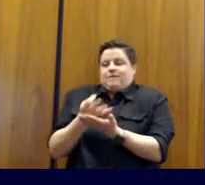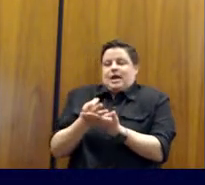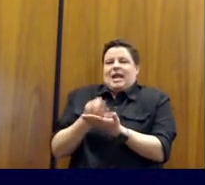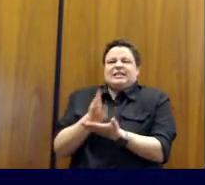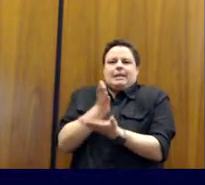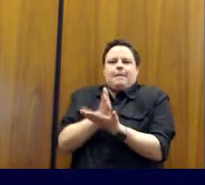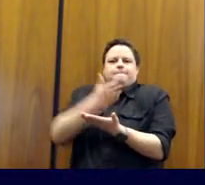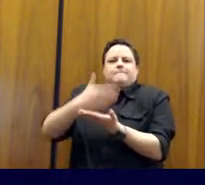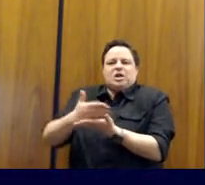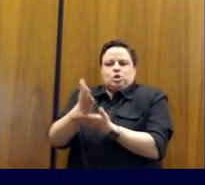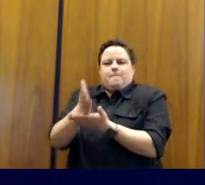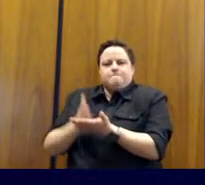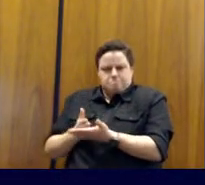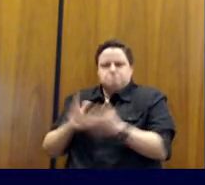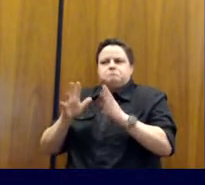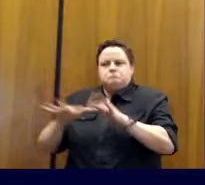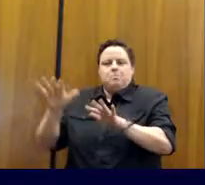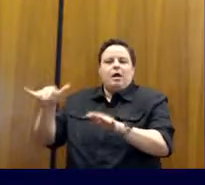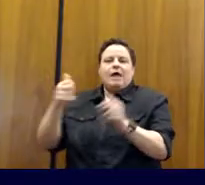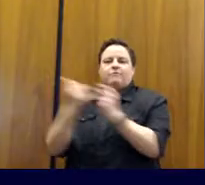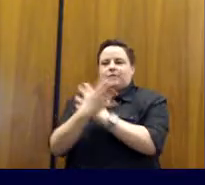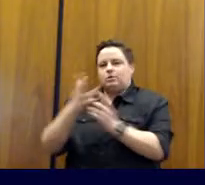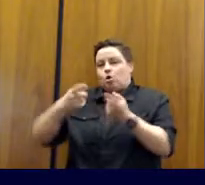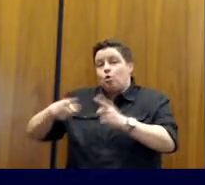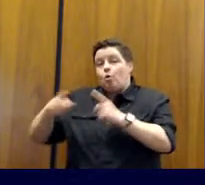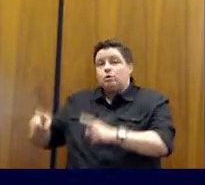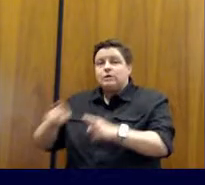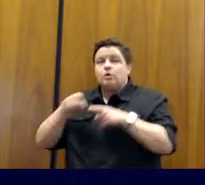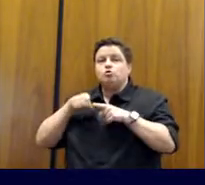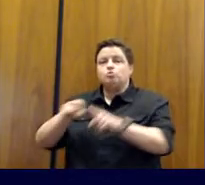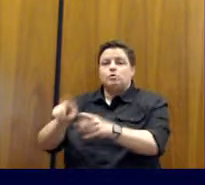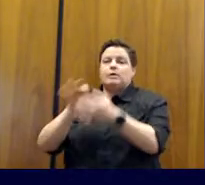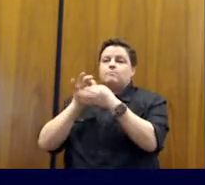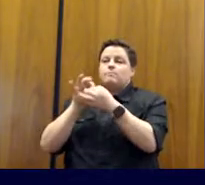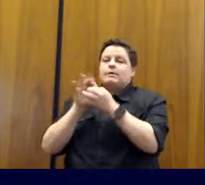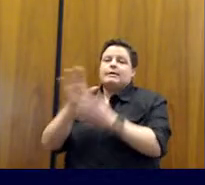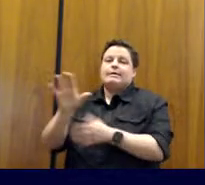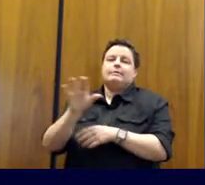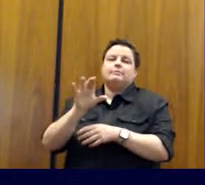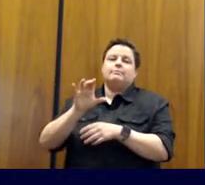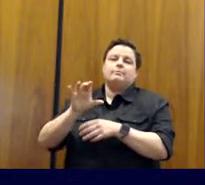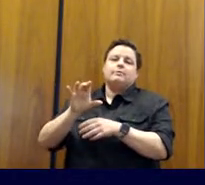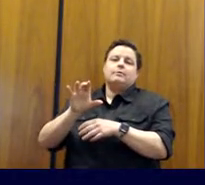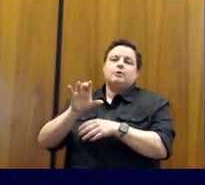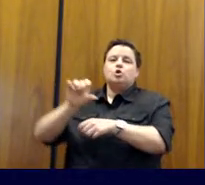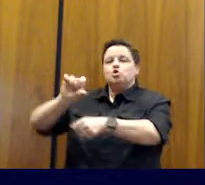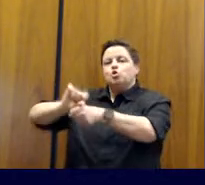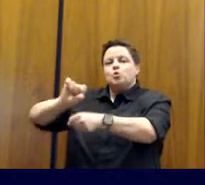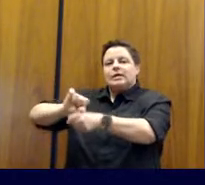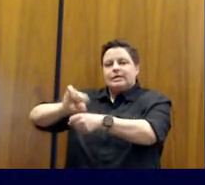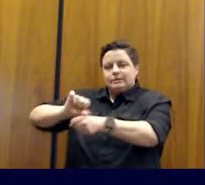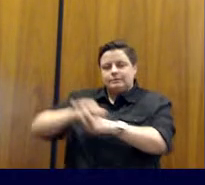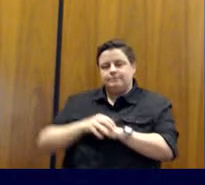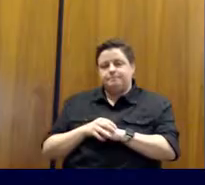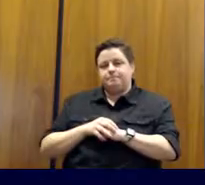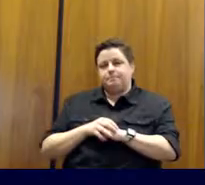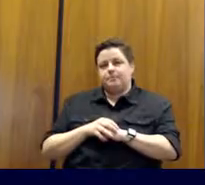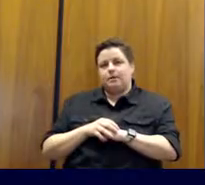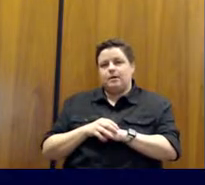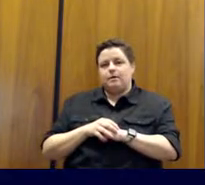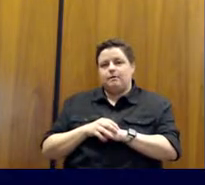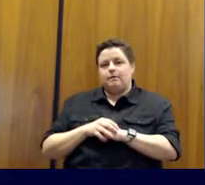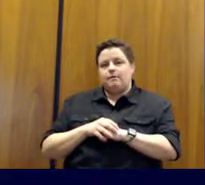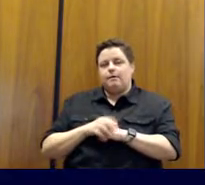of things that go on in regard to his duties. So I would